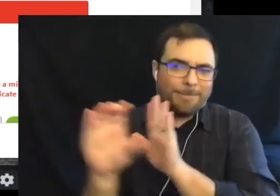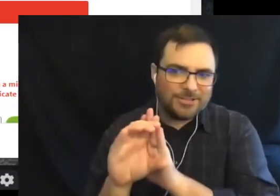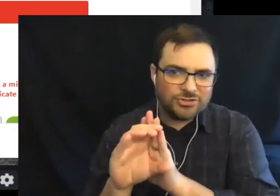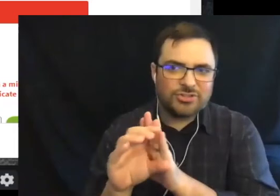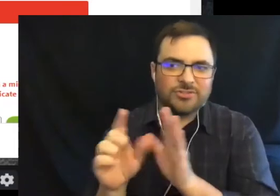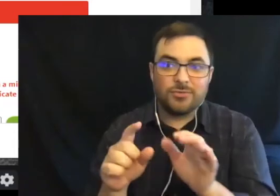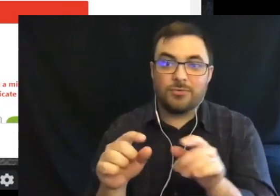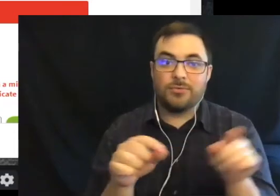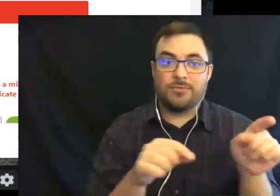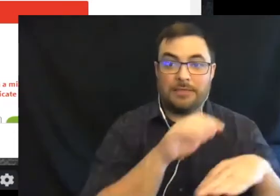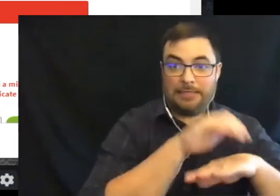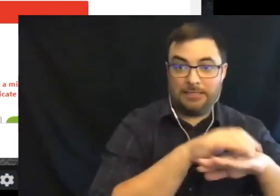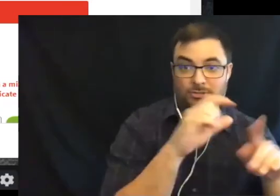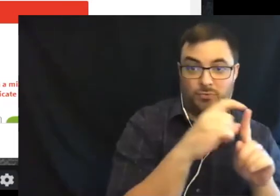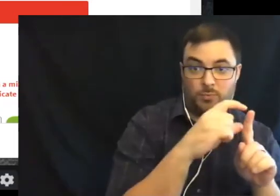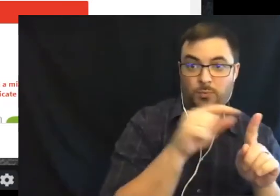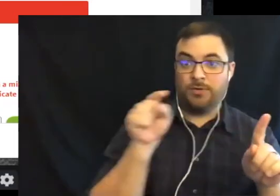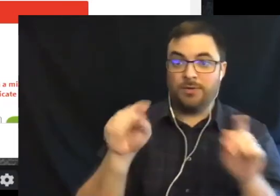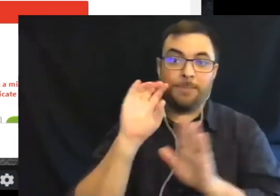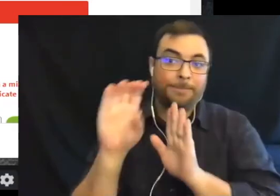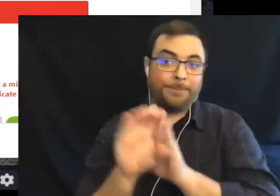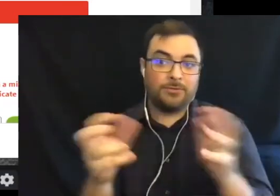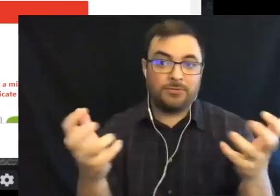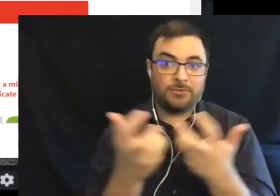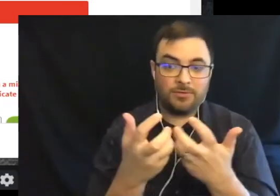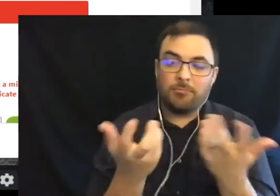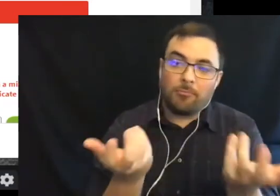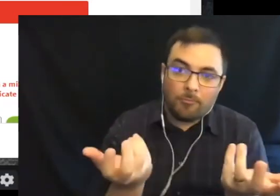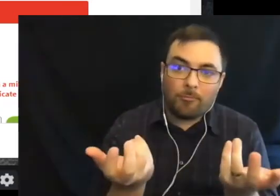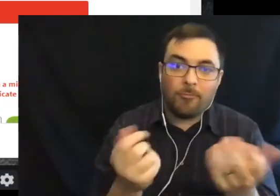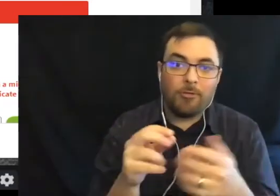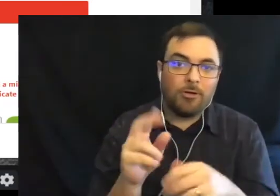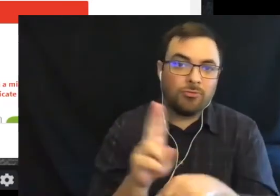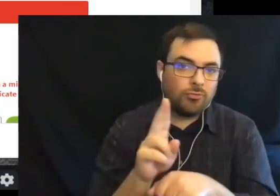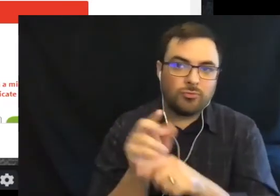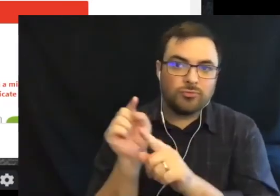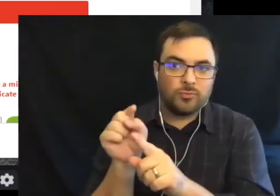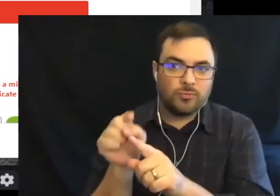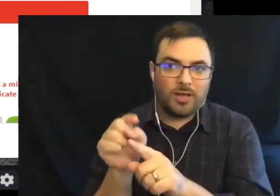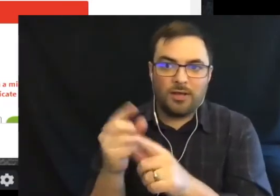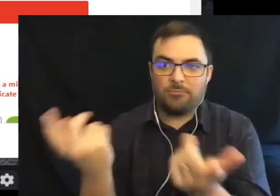English word with the picture. I mean, you could also use a picture of a